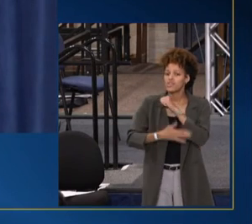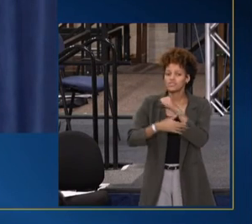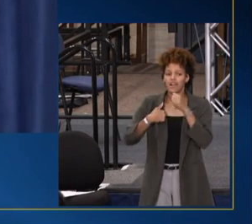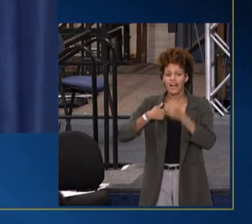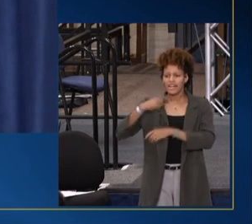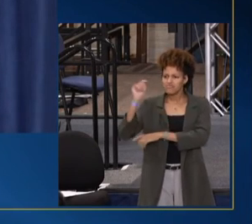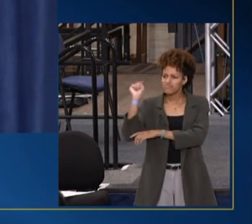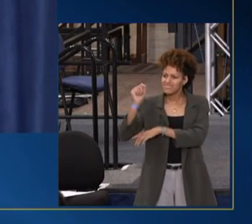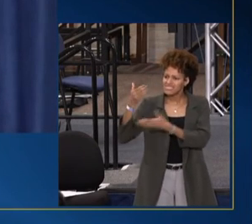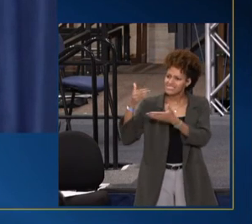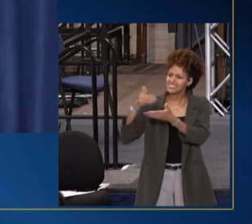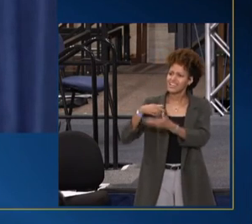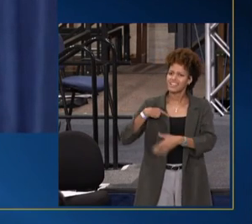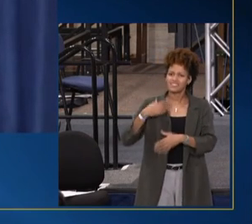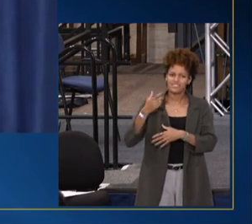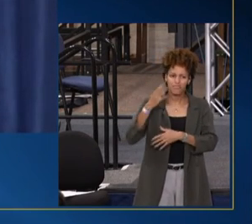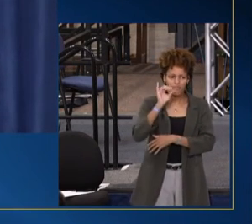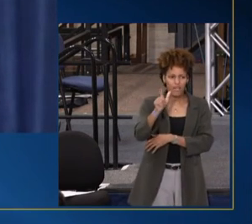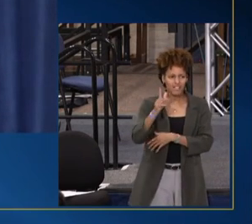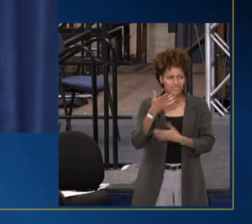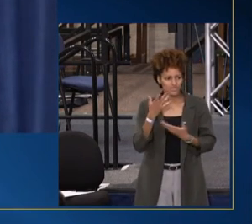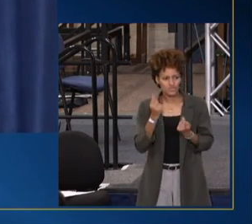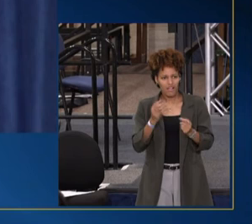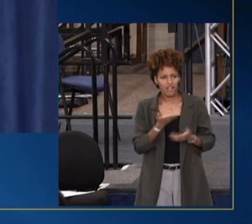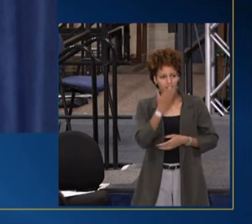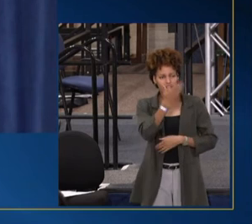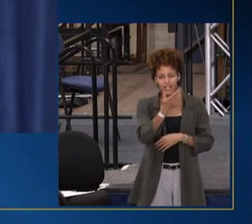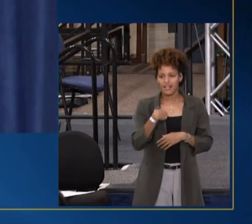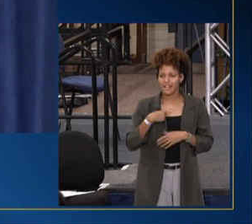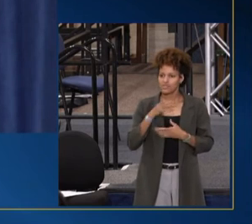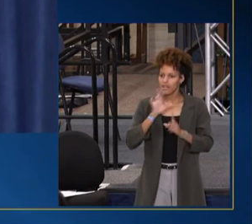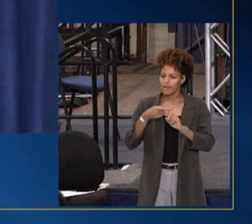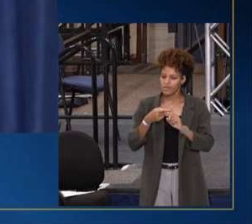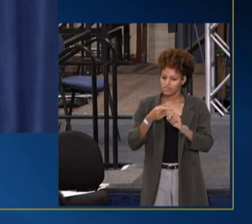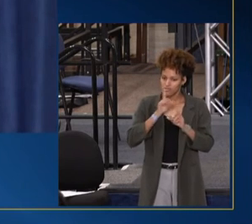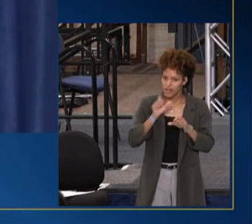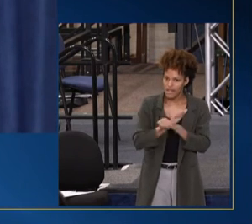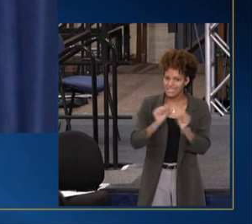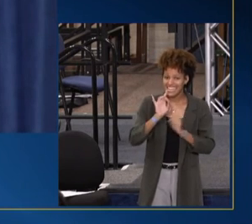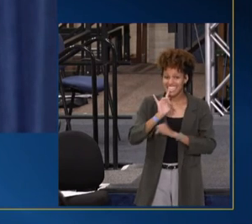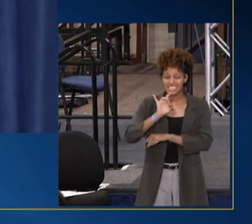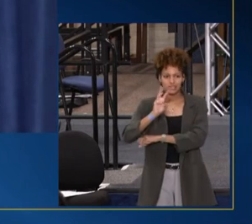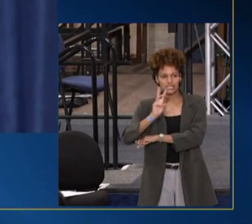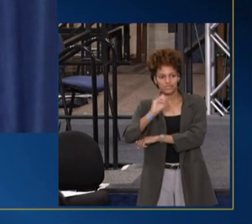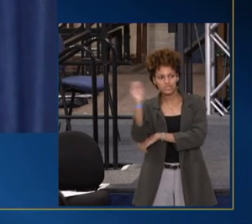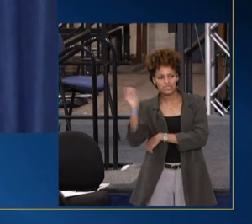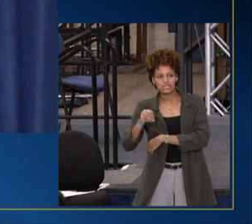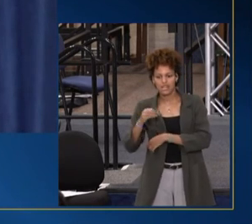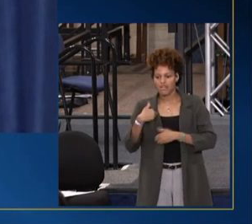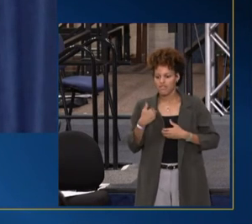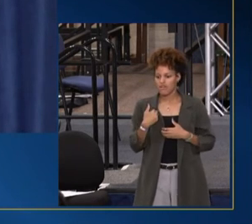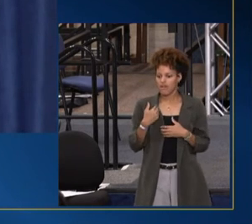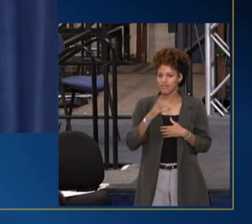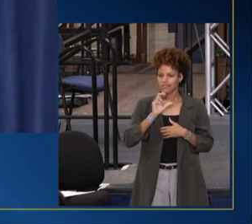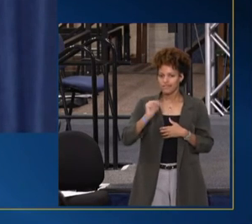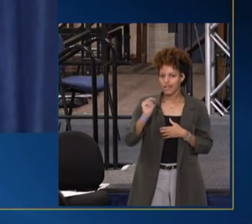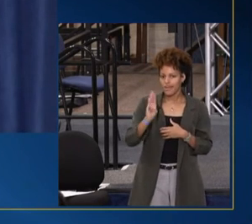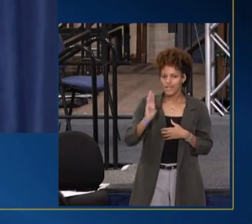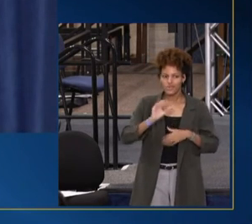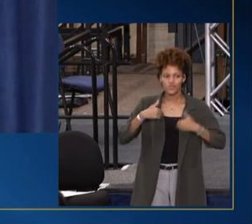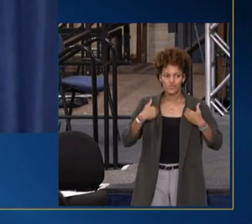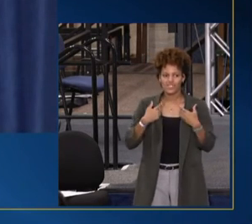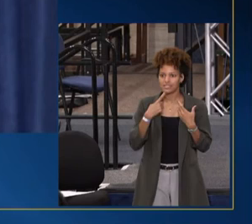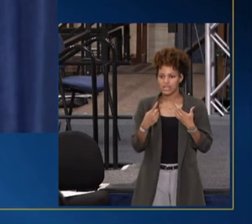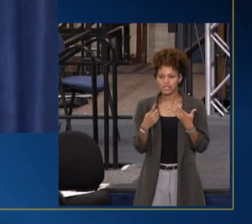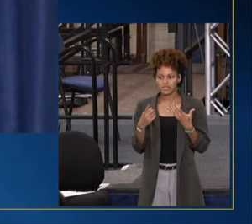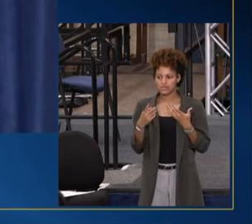bills. I talk about the reality that 86% of trans and non-binary youth have told us that these bills have negatively affected